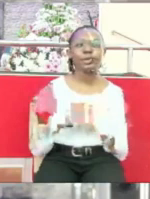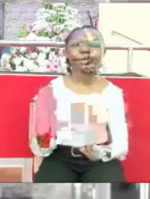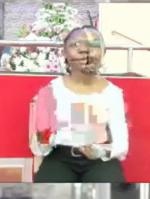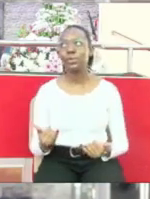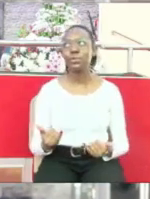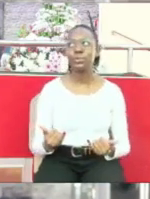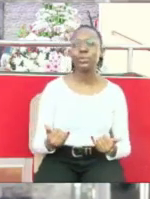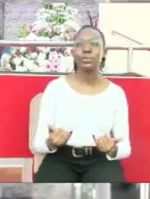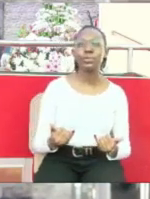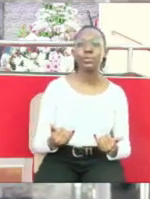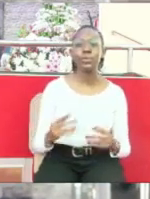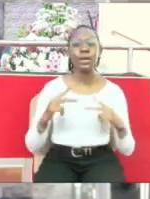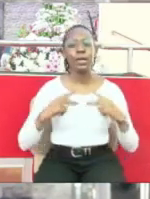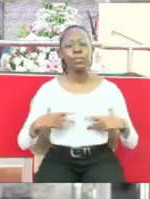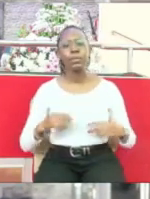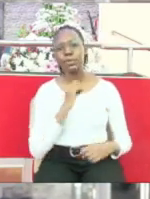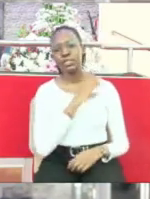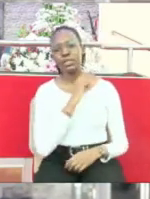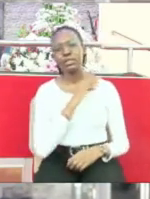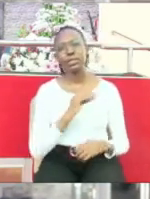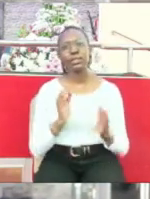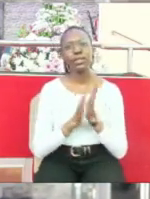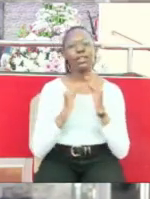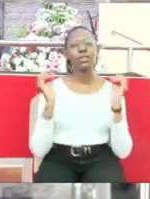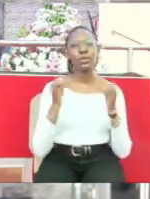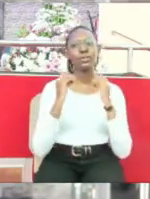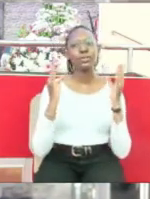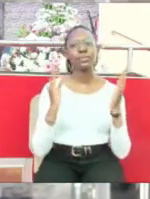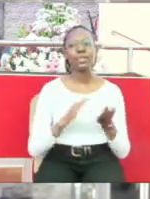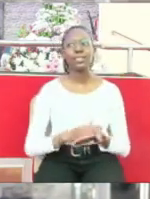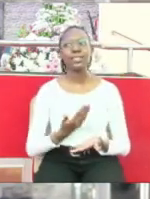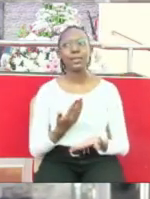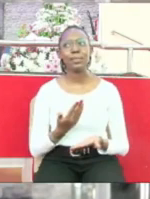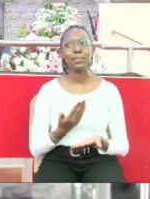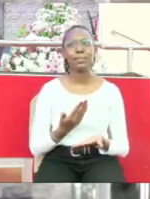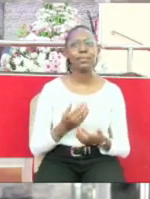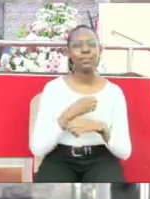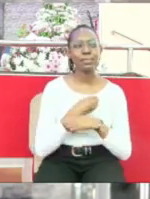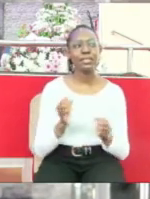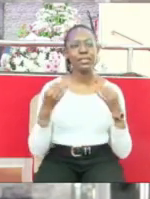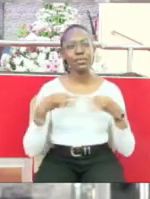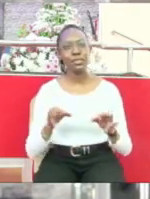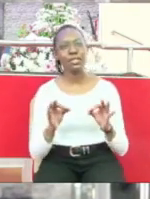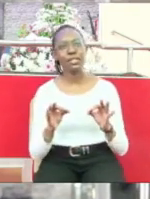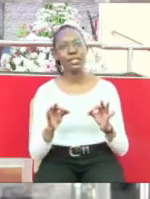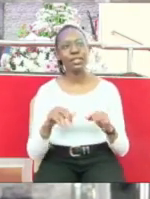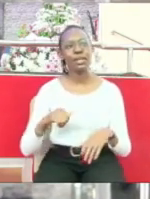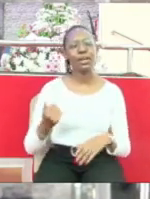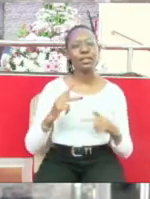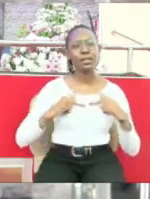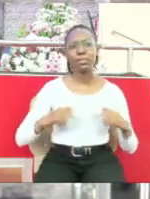shouting hosanna. Wanasema hosanna. Some of them, wengine, were set free. Waliwekwa huru. But others, lakini wengine, were